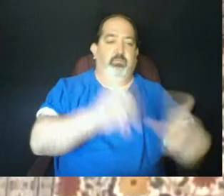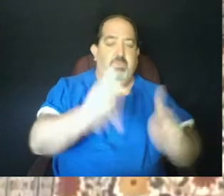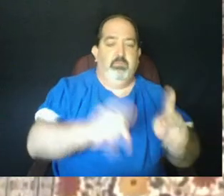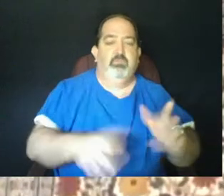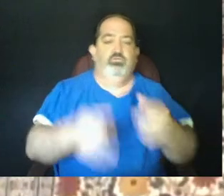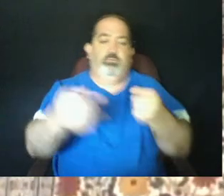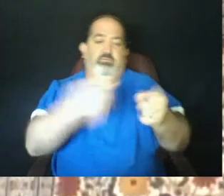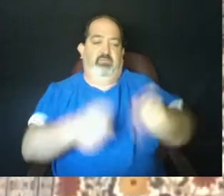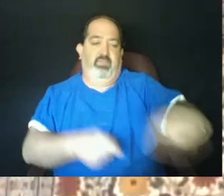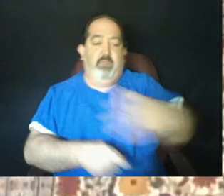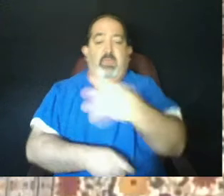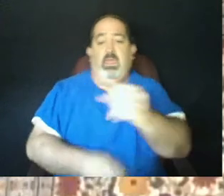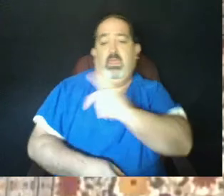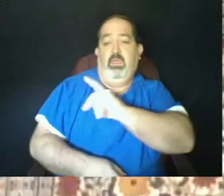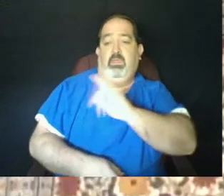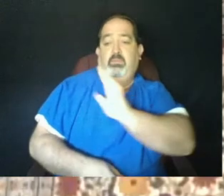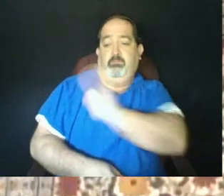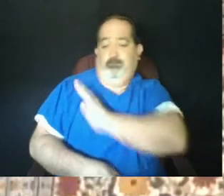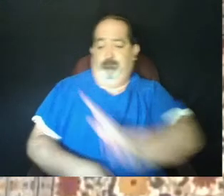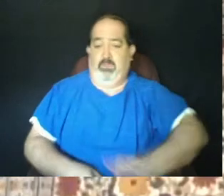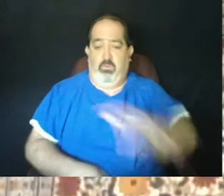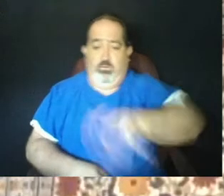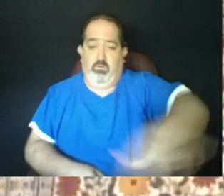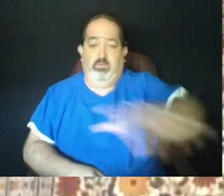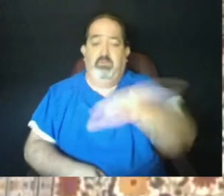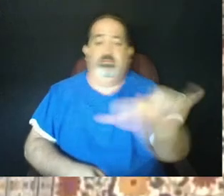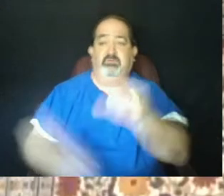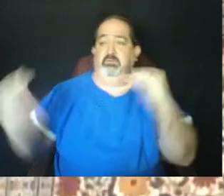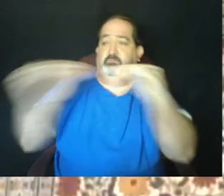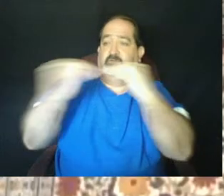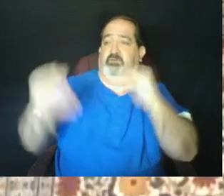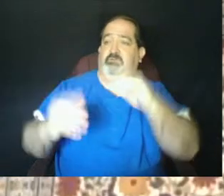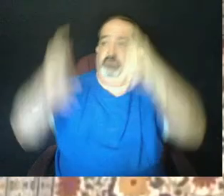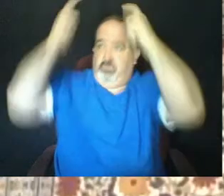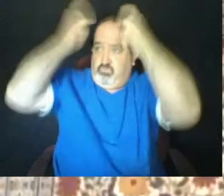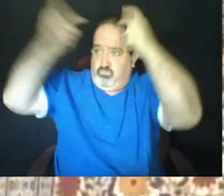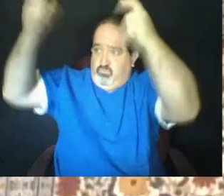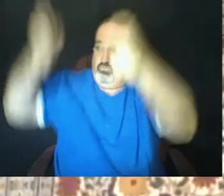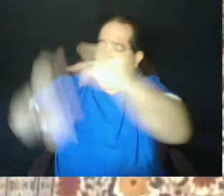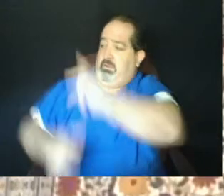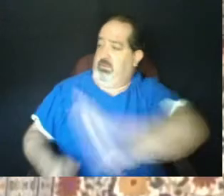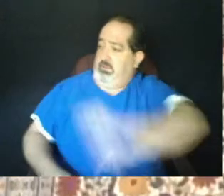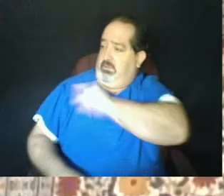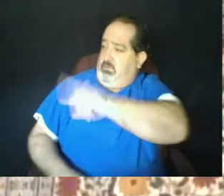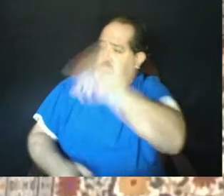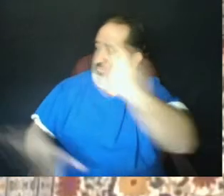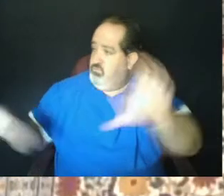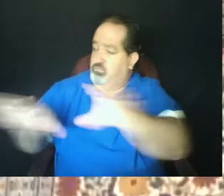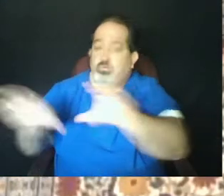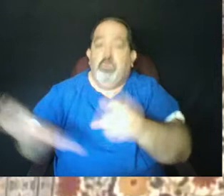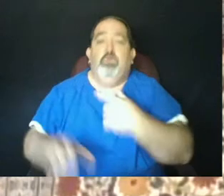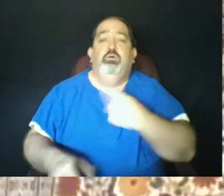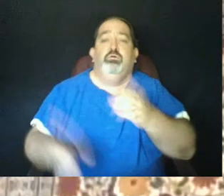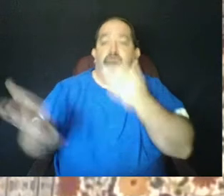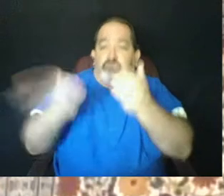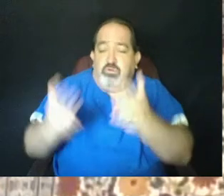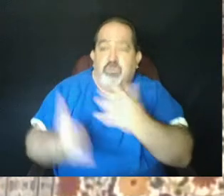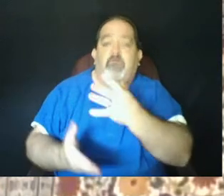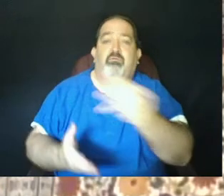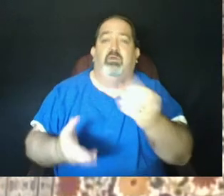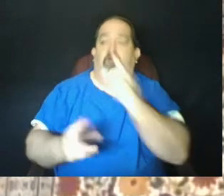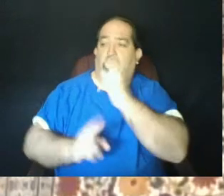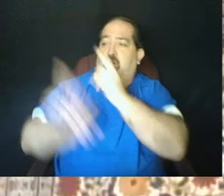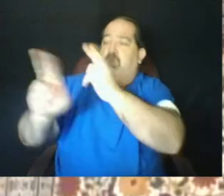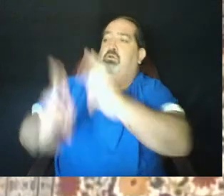of this barony with the same justice which the crown would tender, to serve and honor our Lord King and